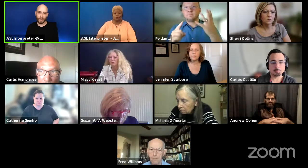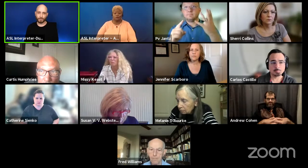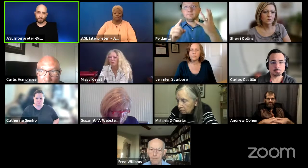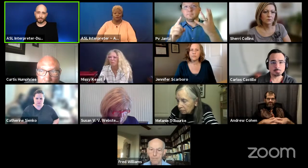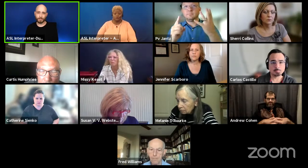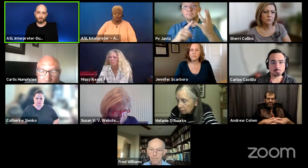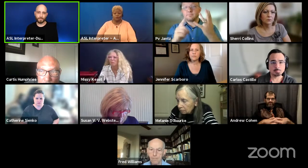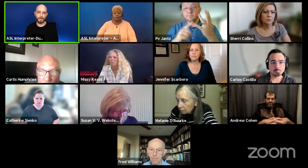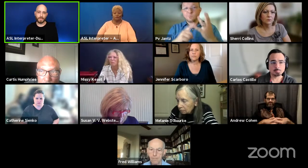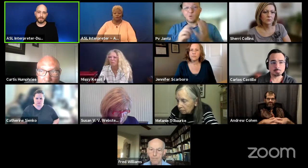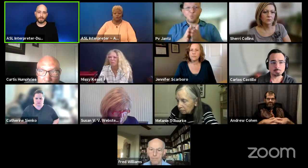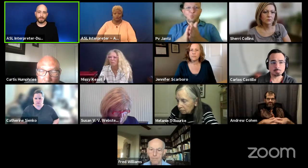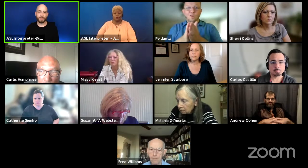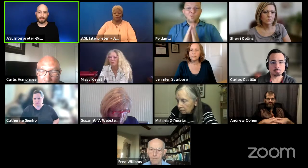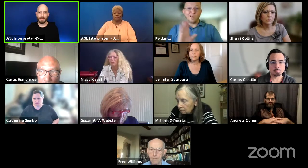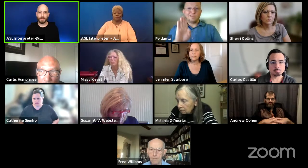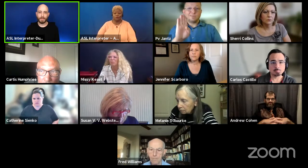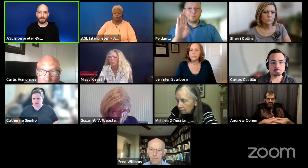bonus attached.